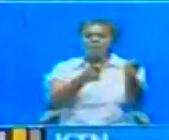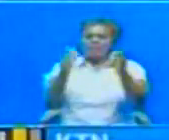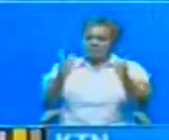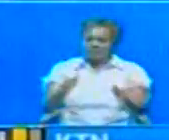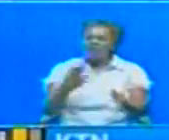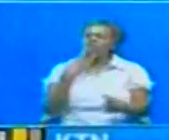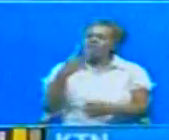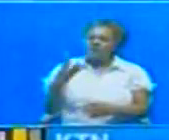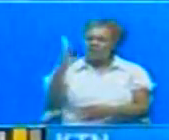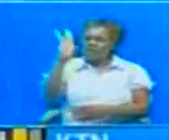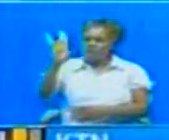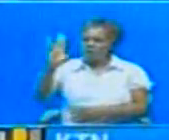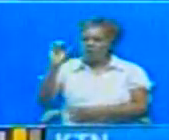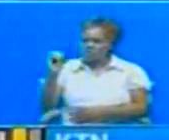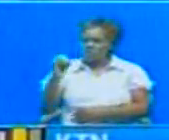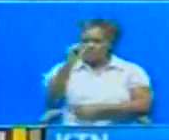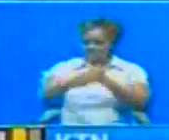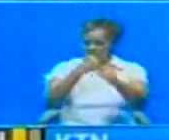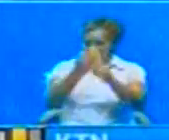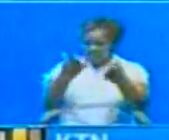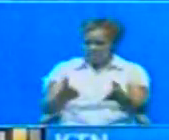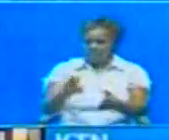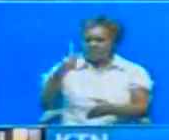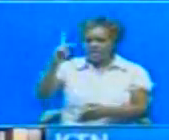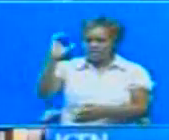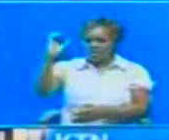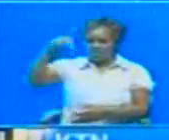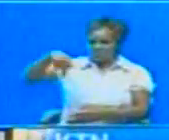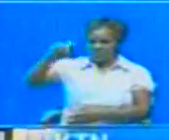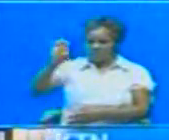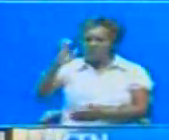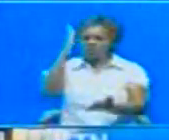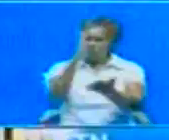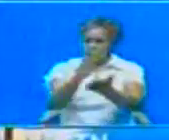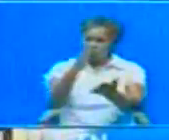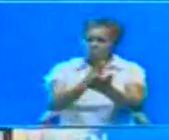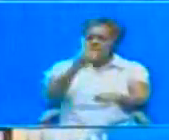impressive 440 marks in this year's KCPE exam, and with it came